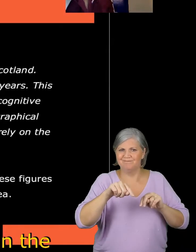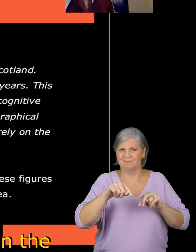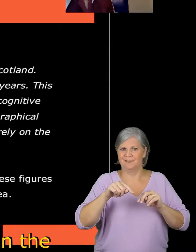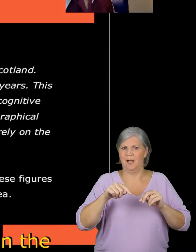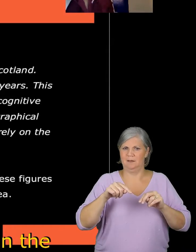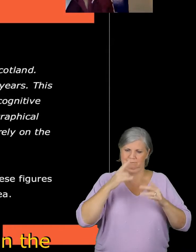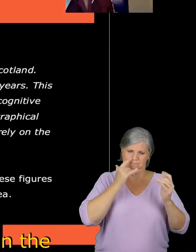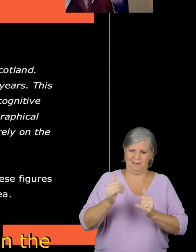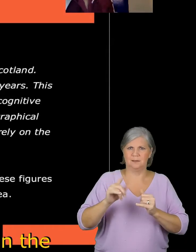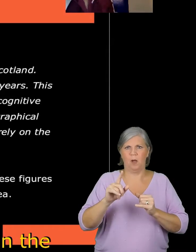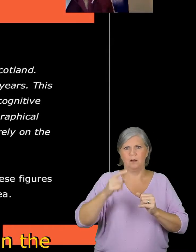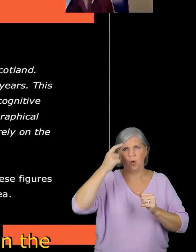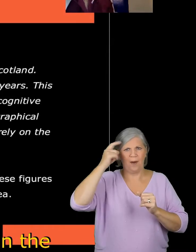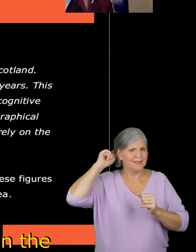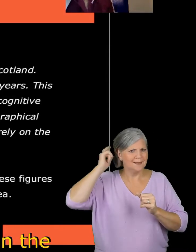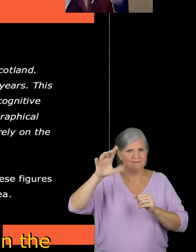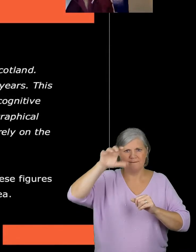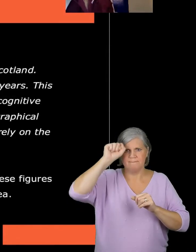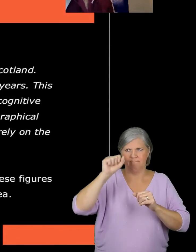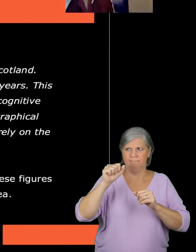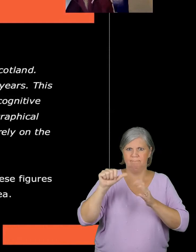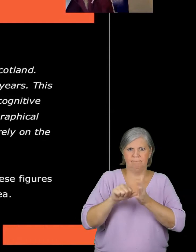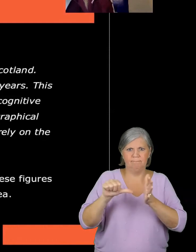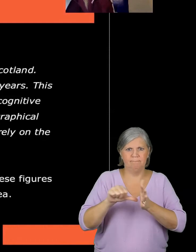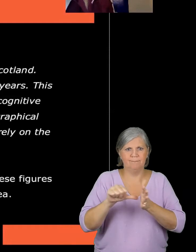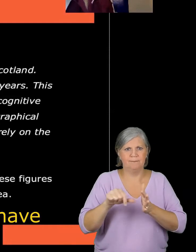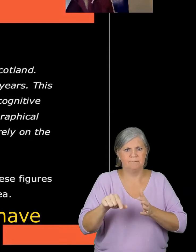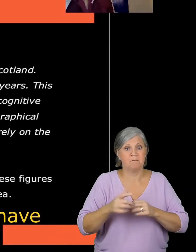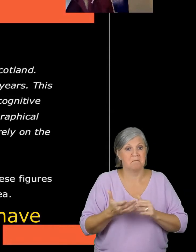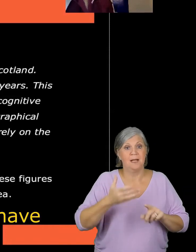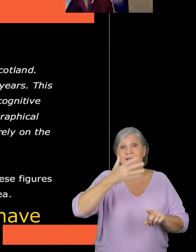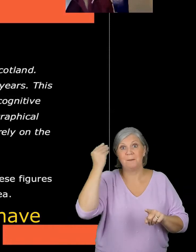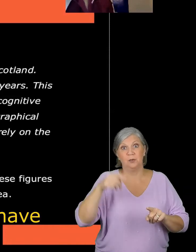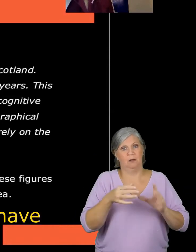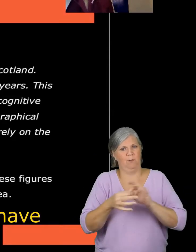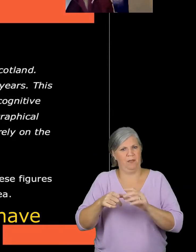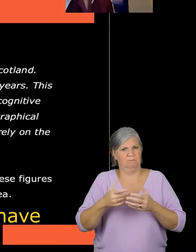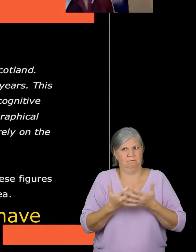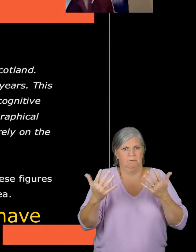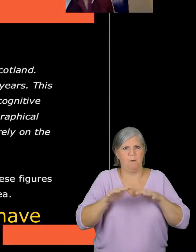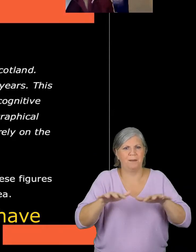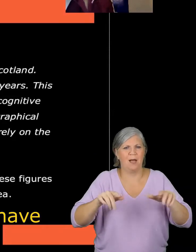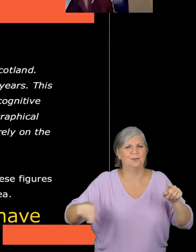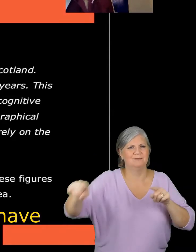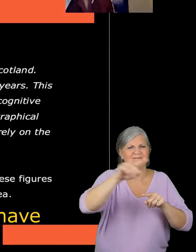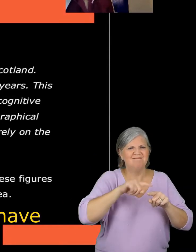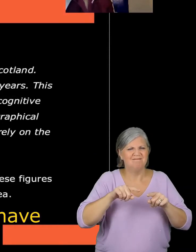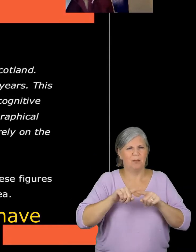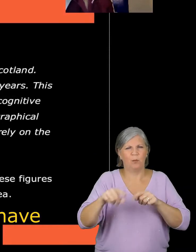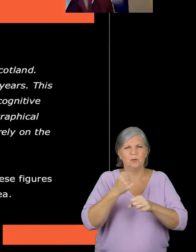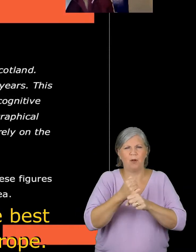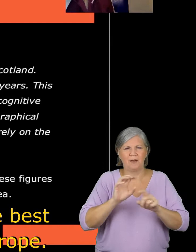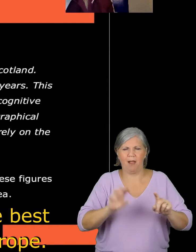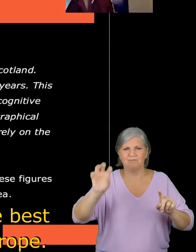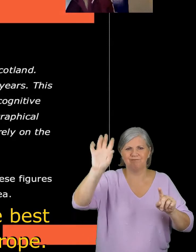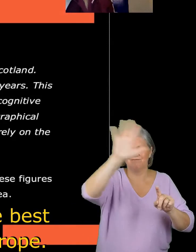that screen for cognitive problems and dementia within the population of a set geographical area. There have been no such